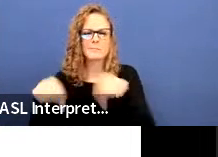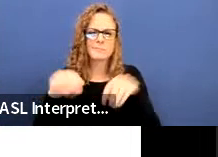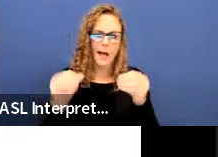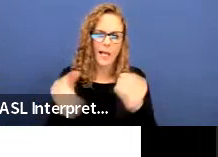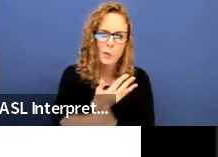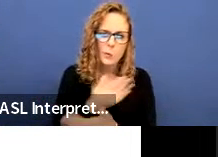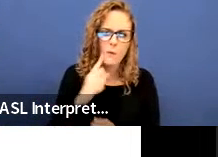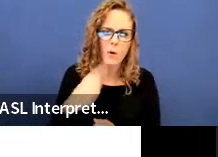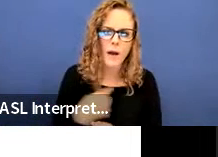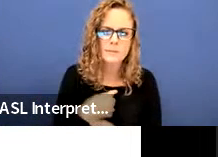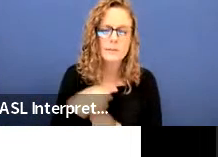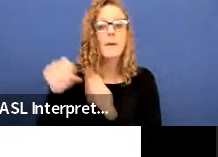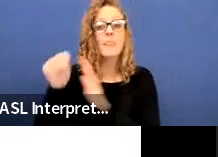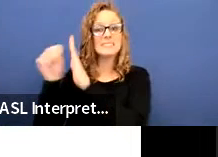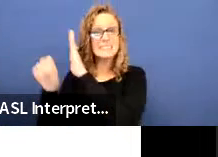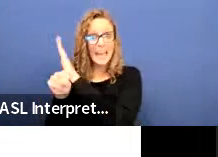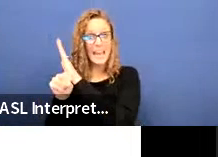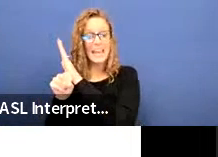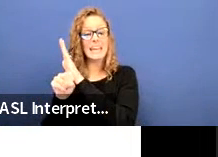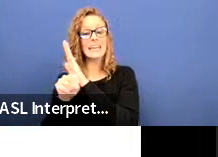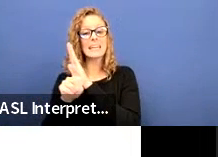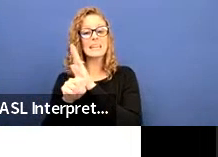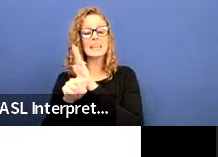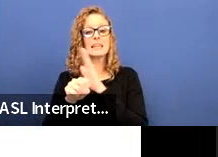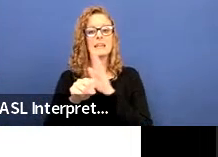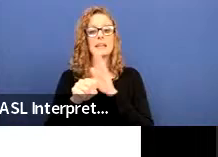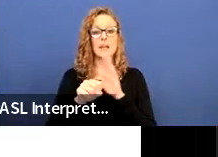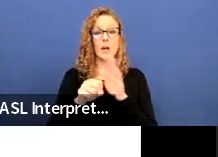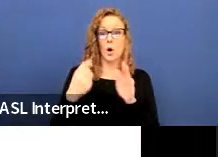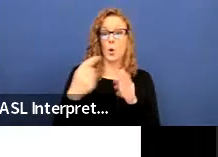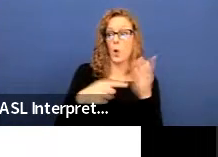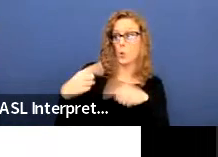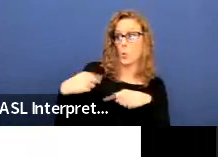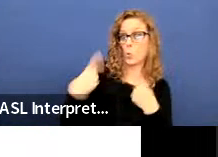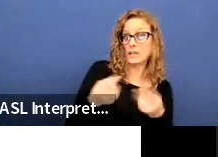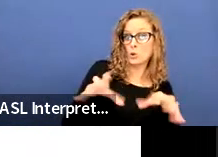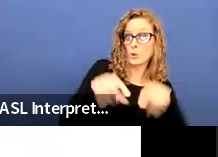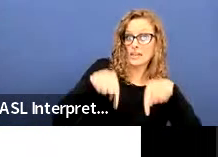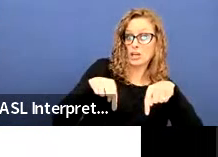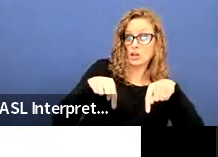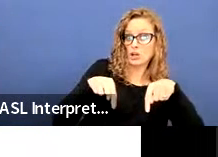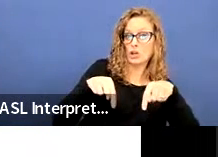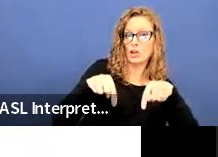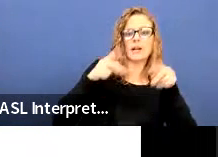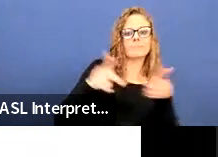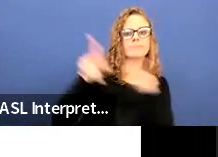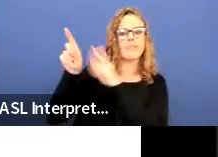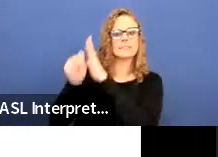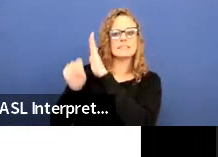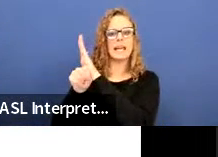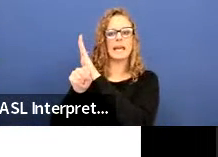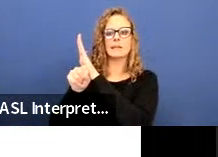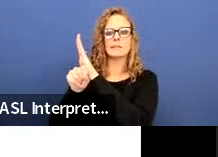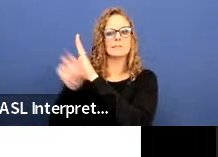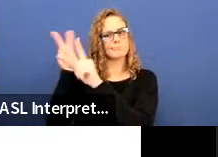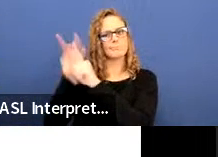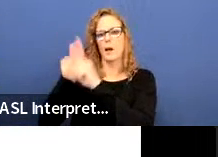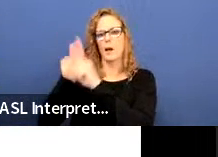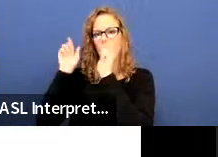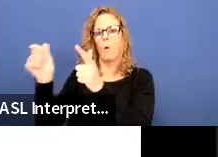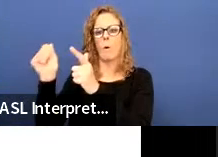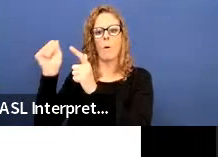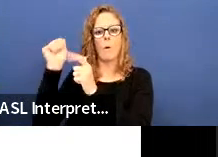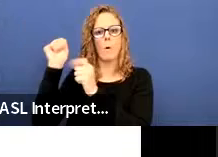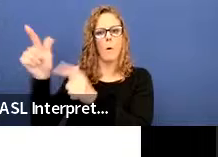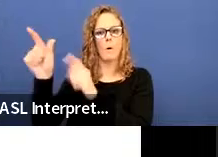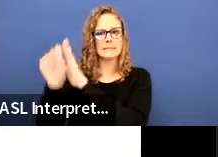Essentially, the state took this approach statewide because of concerns about the coming winter and the Omicron variant, wanting